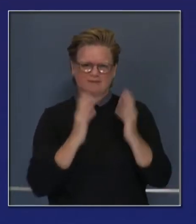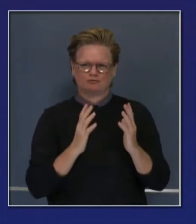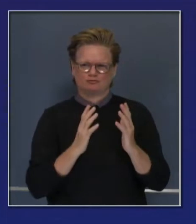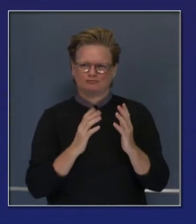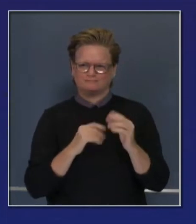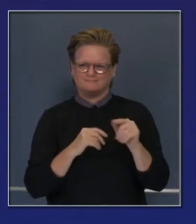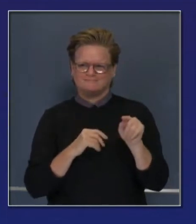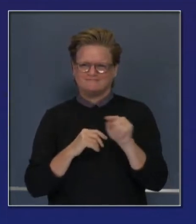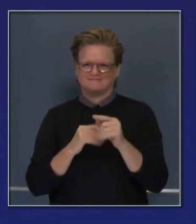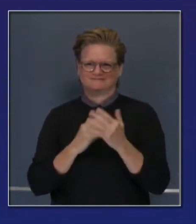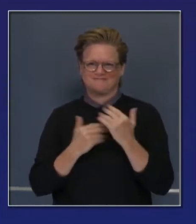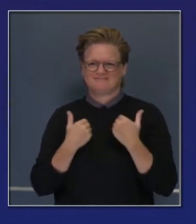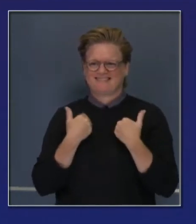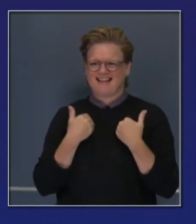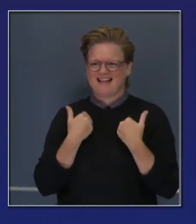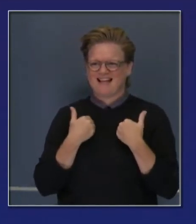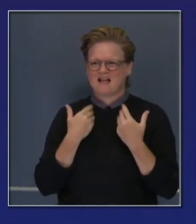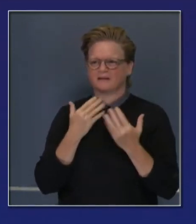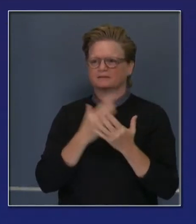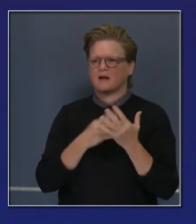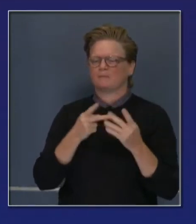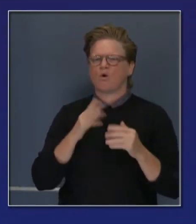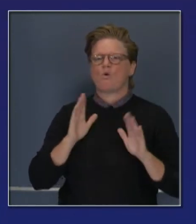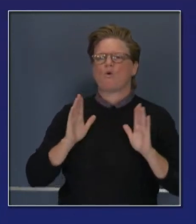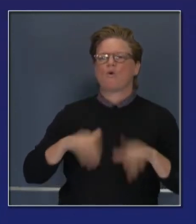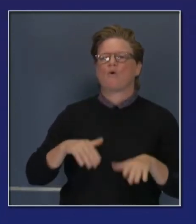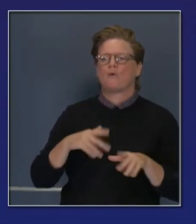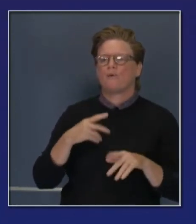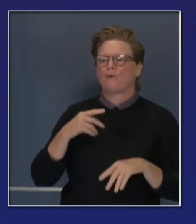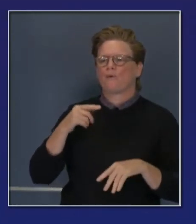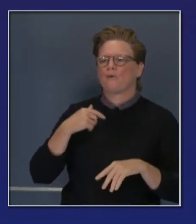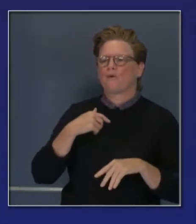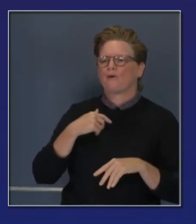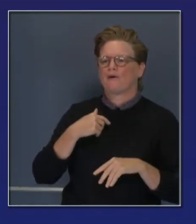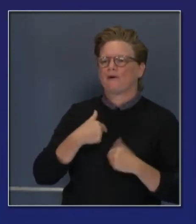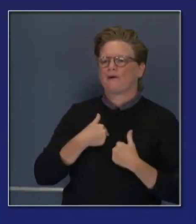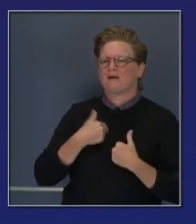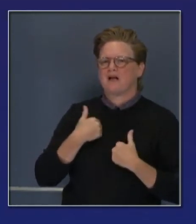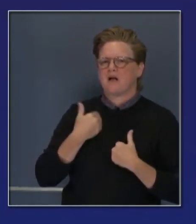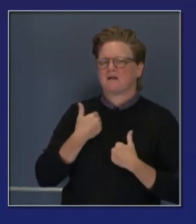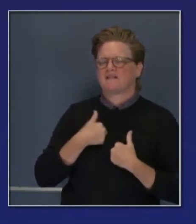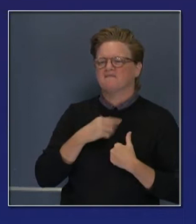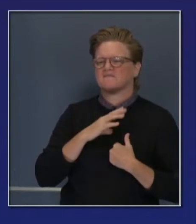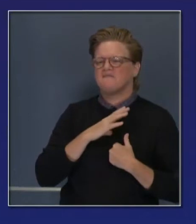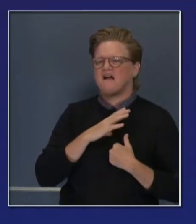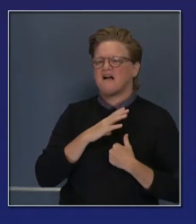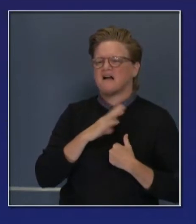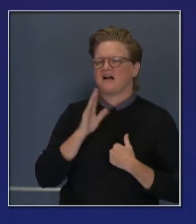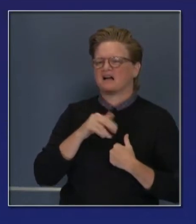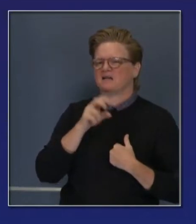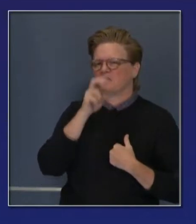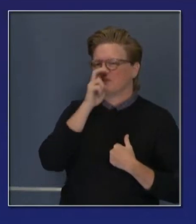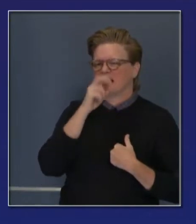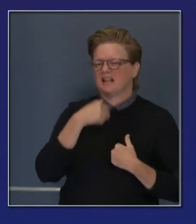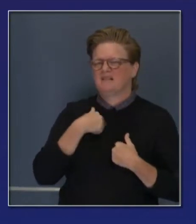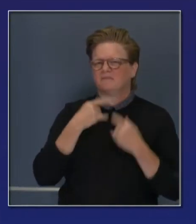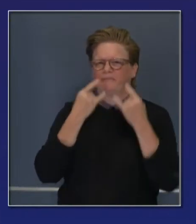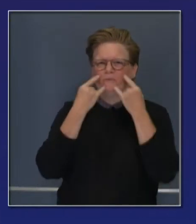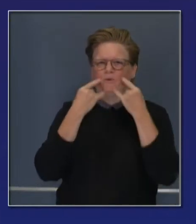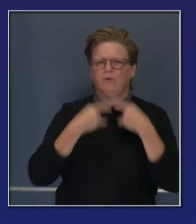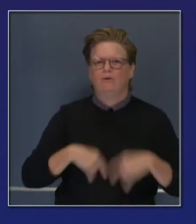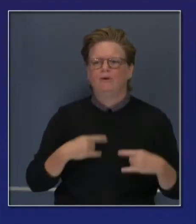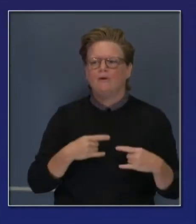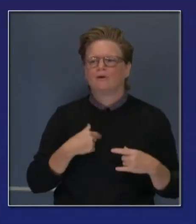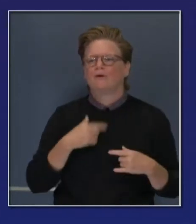feel the impact of their decision-making in social gatherings having an impact not only in terms of increasing the chance